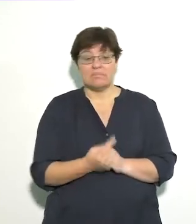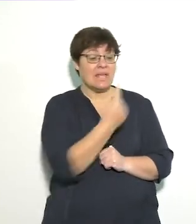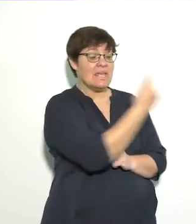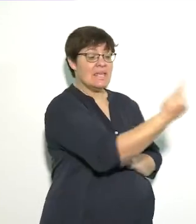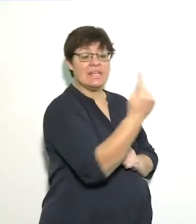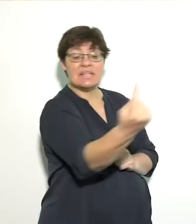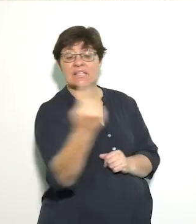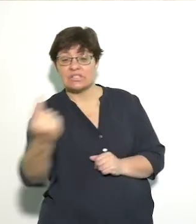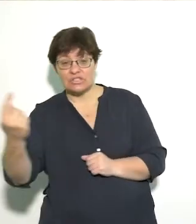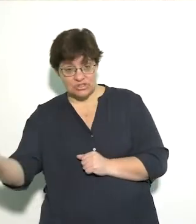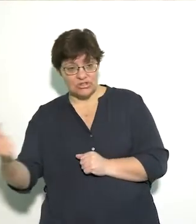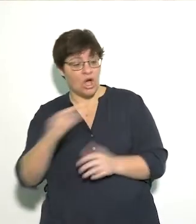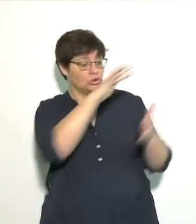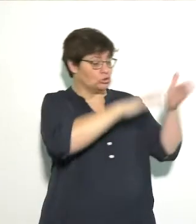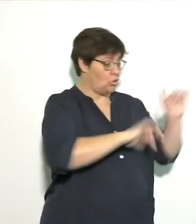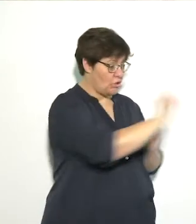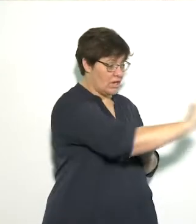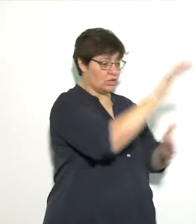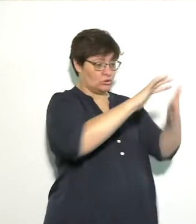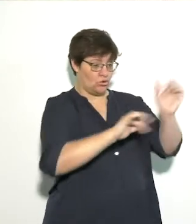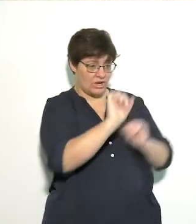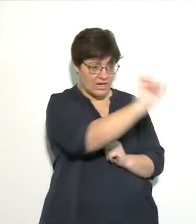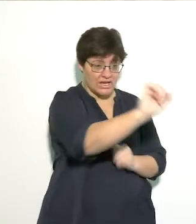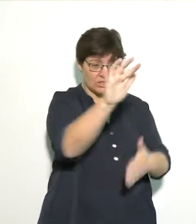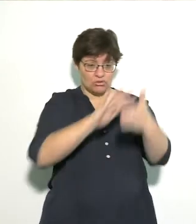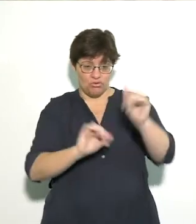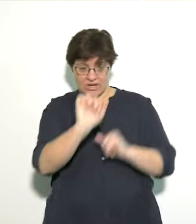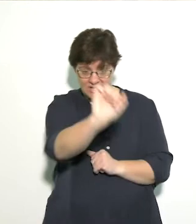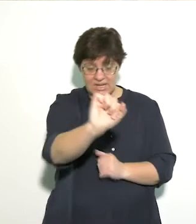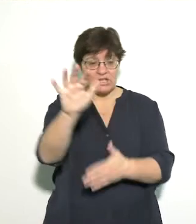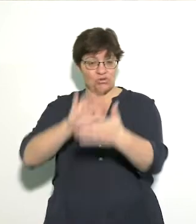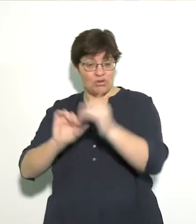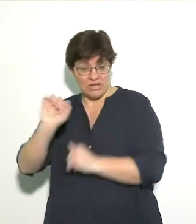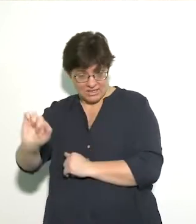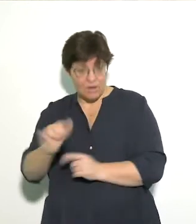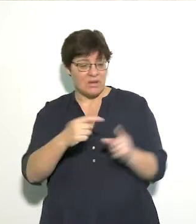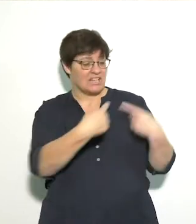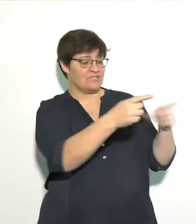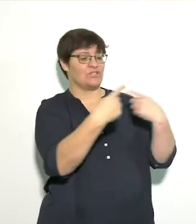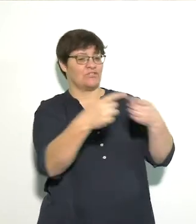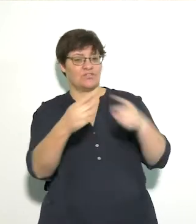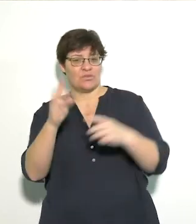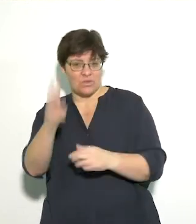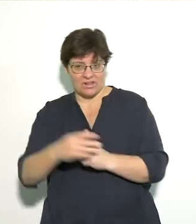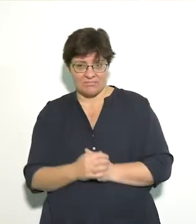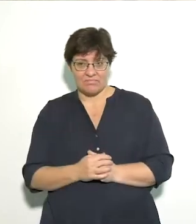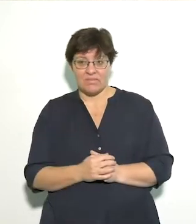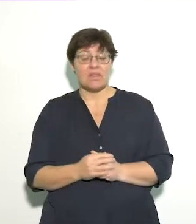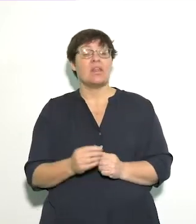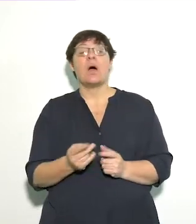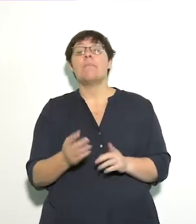each child a different story to make, they'll all come out differently. Oh, one thing I forgot to tell you is you're going to staple